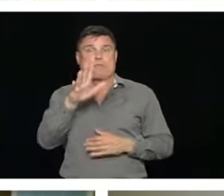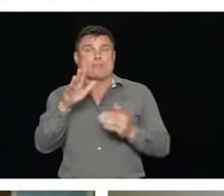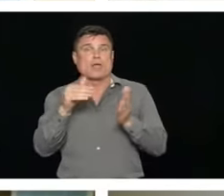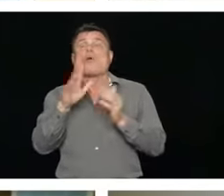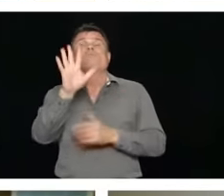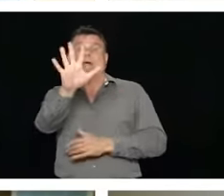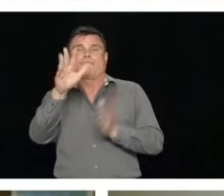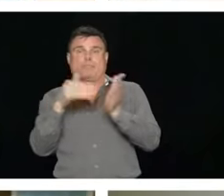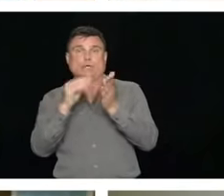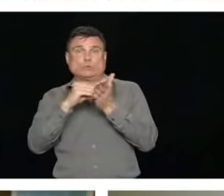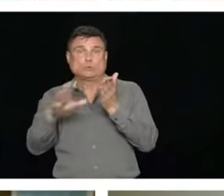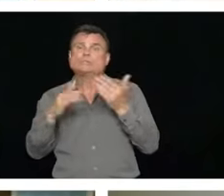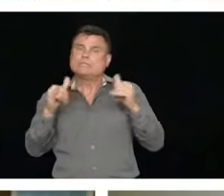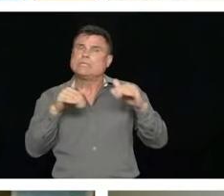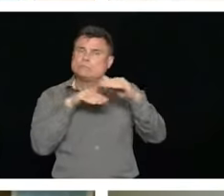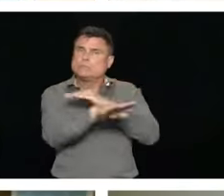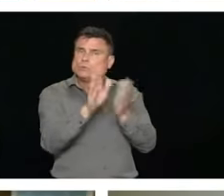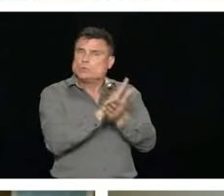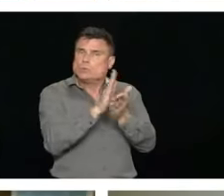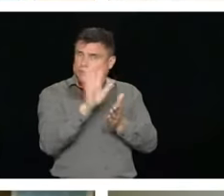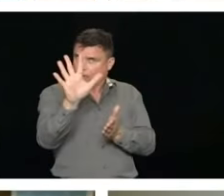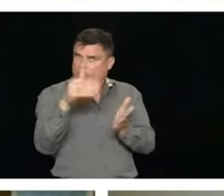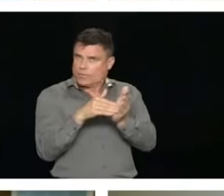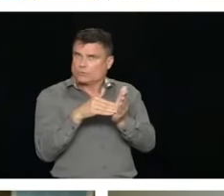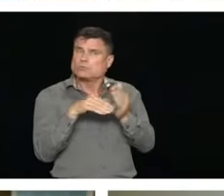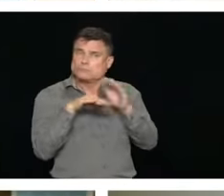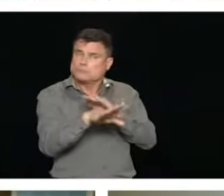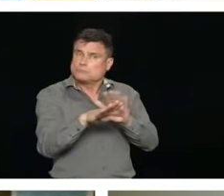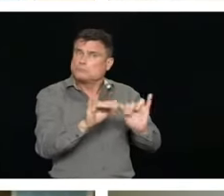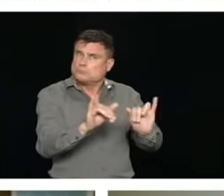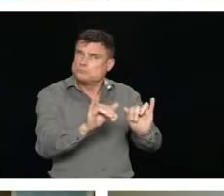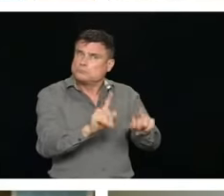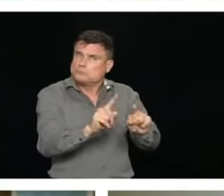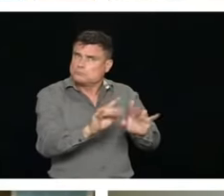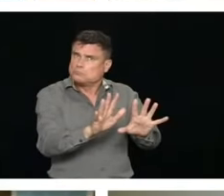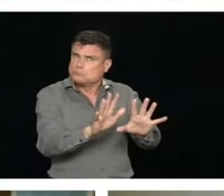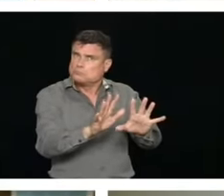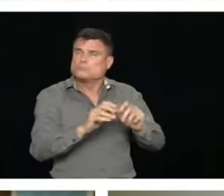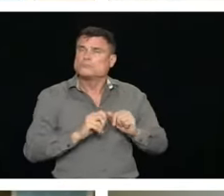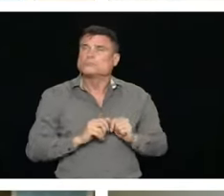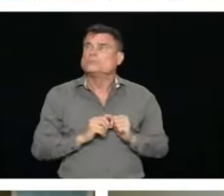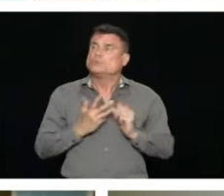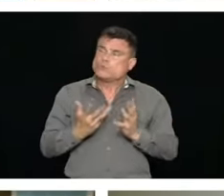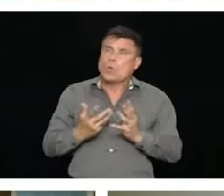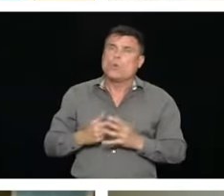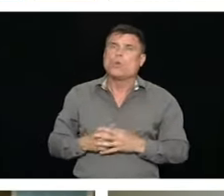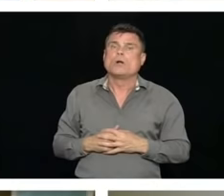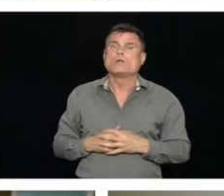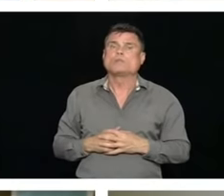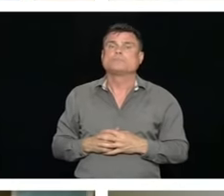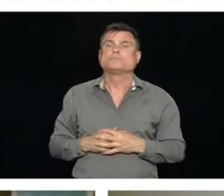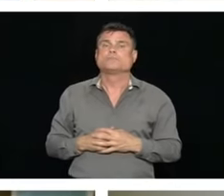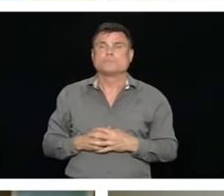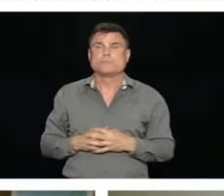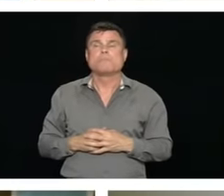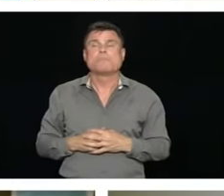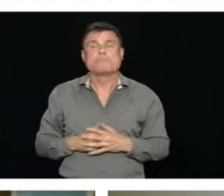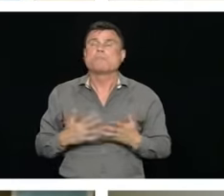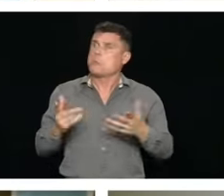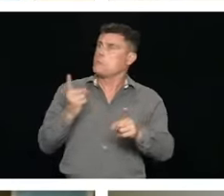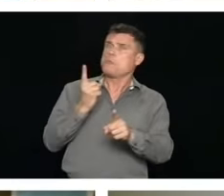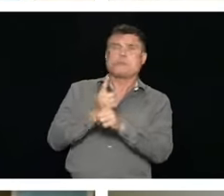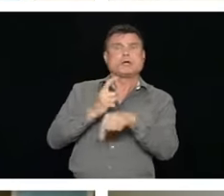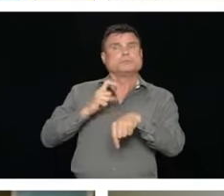fortunate. So we got here because we know it's the right decision for students. Yeah, thank you very much for that. I'm going to pass over to Dr.